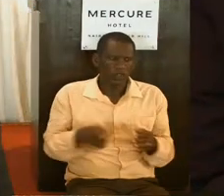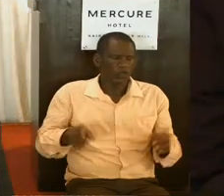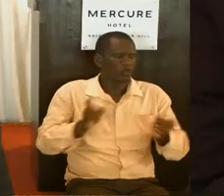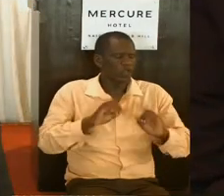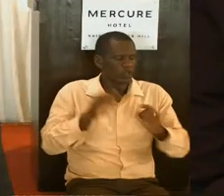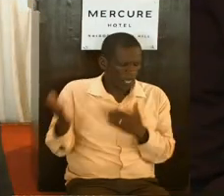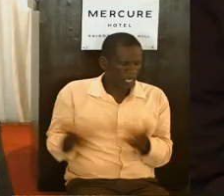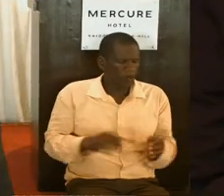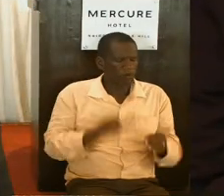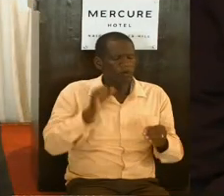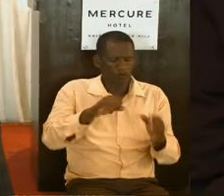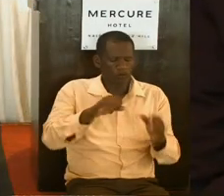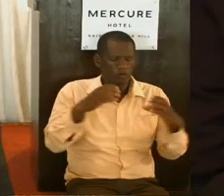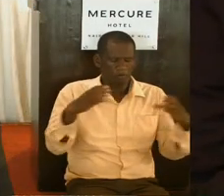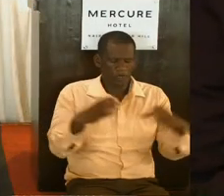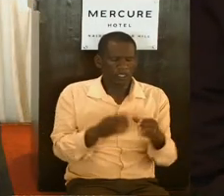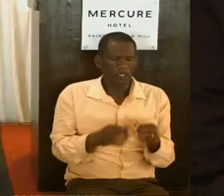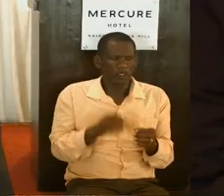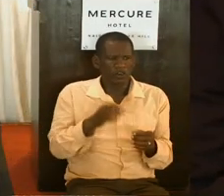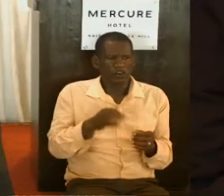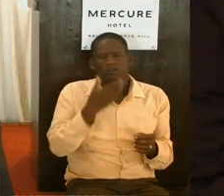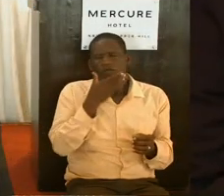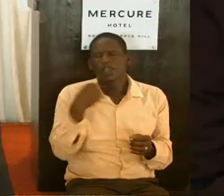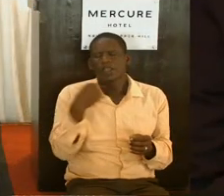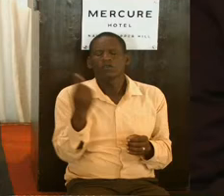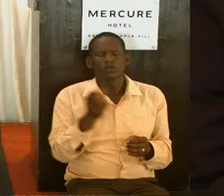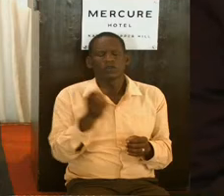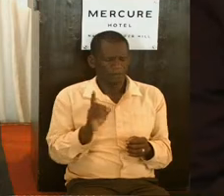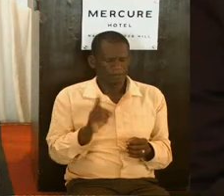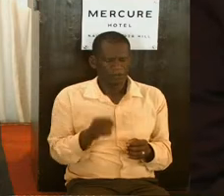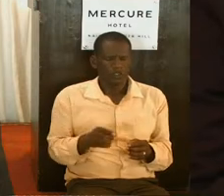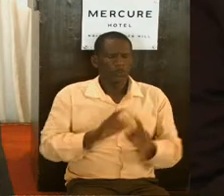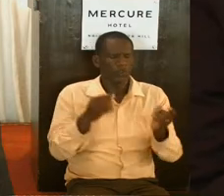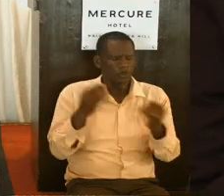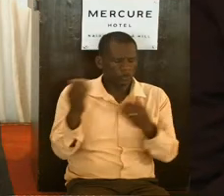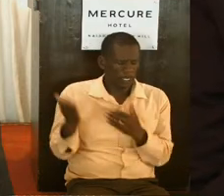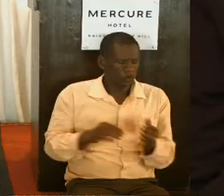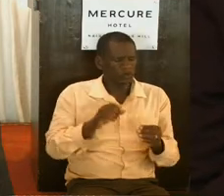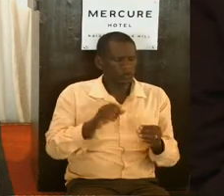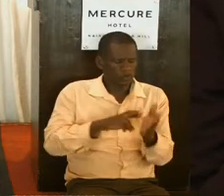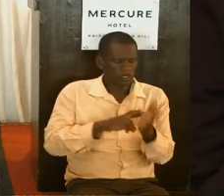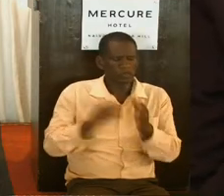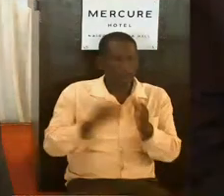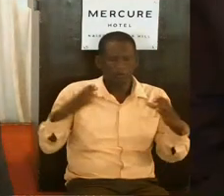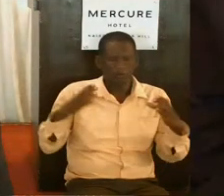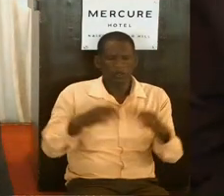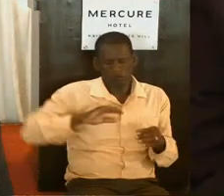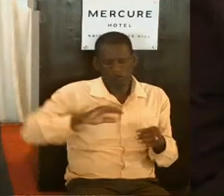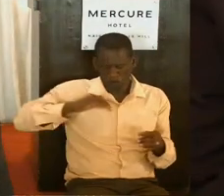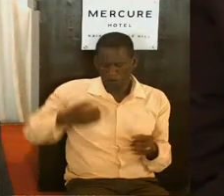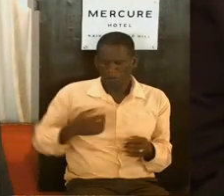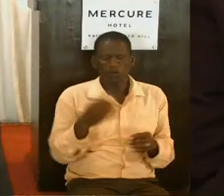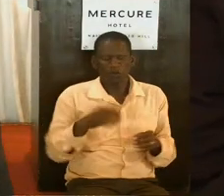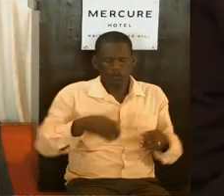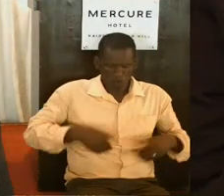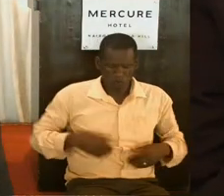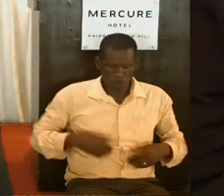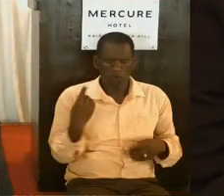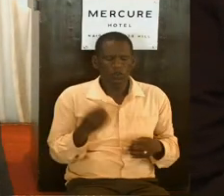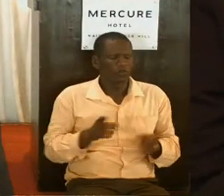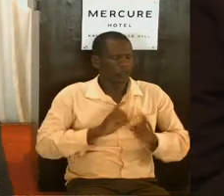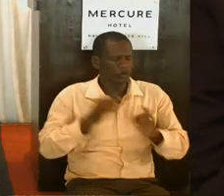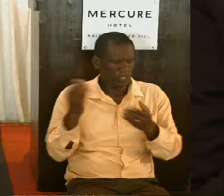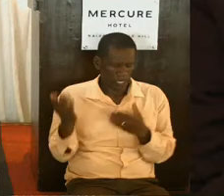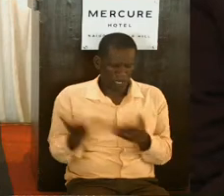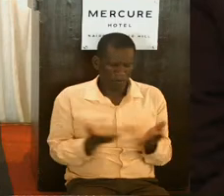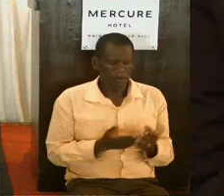not allowed to register political party of men only we are not allowed to register political party of women only or youth only we are not